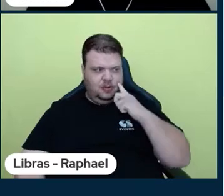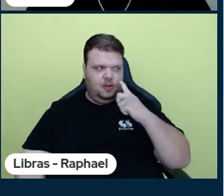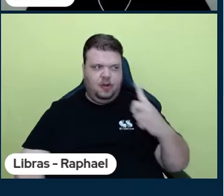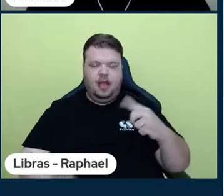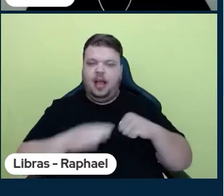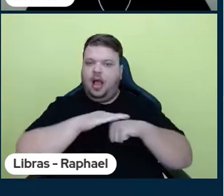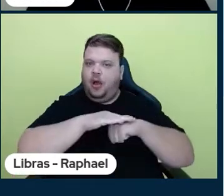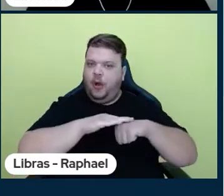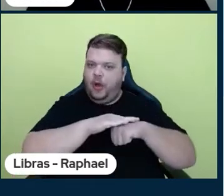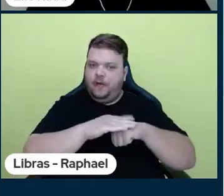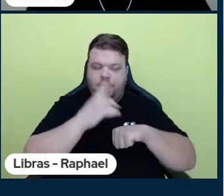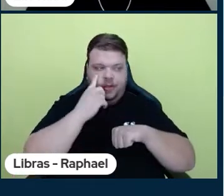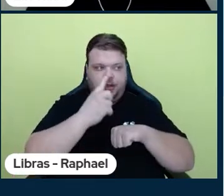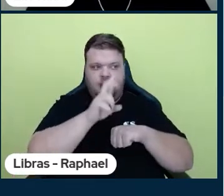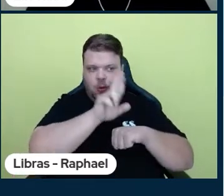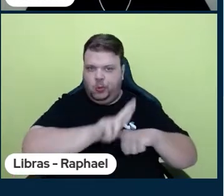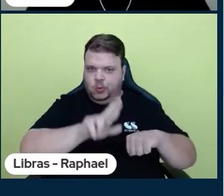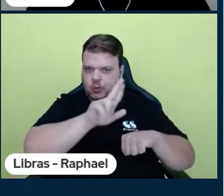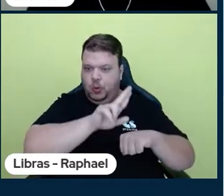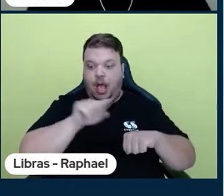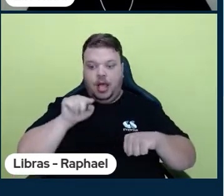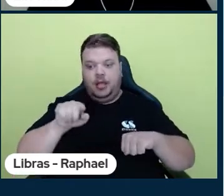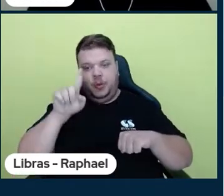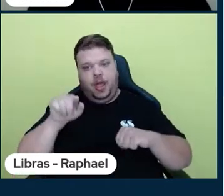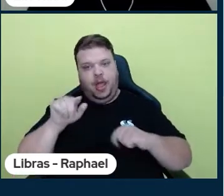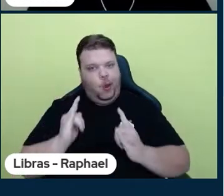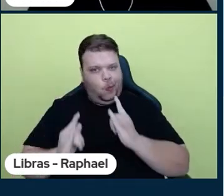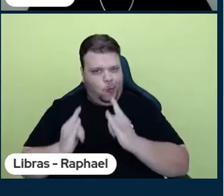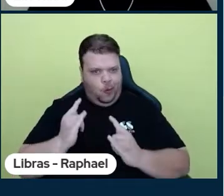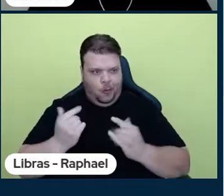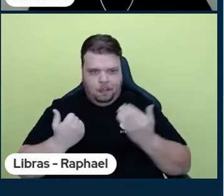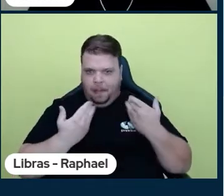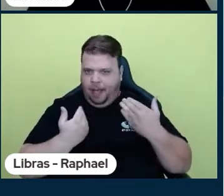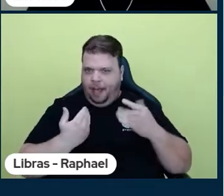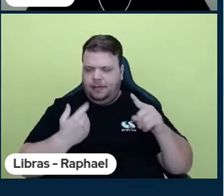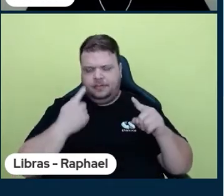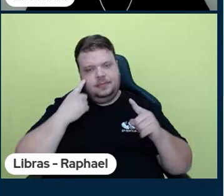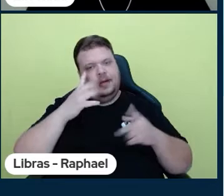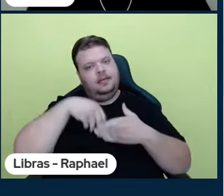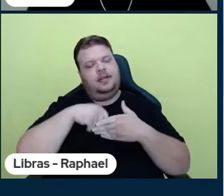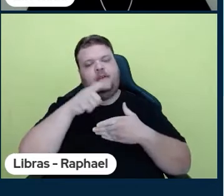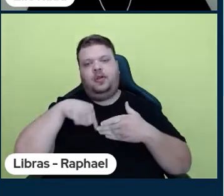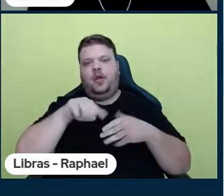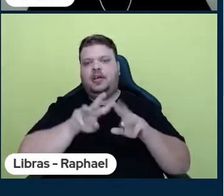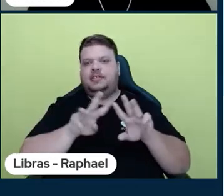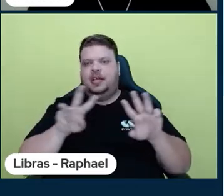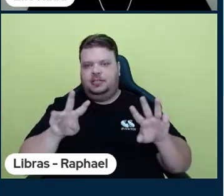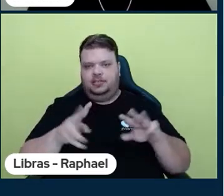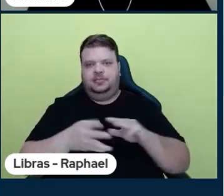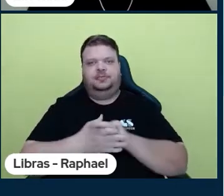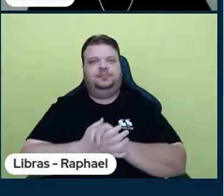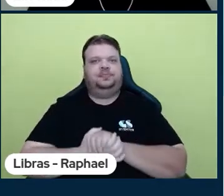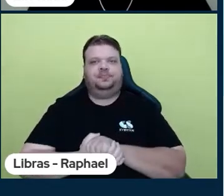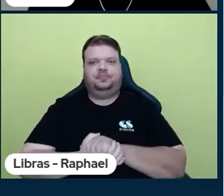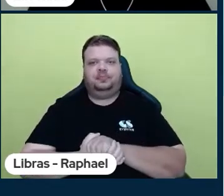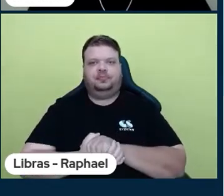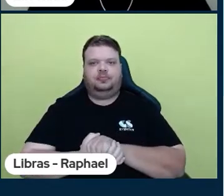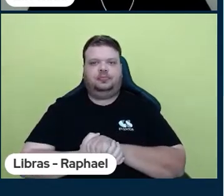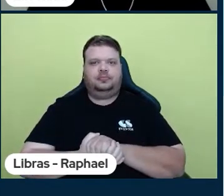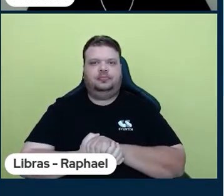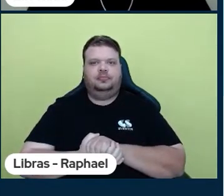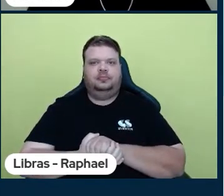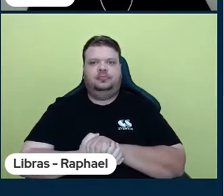we want to go. This is where toward what we want to have on